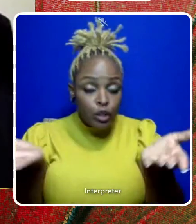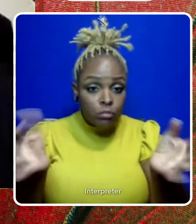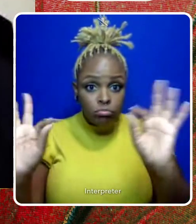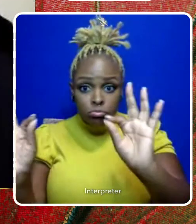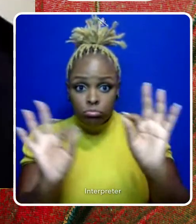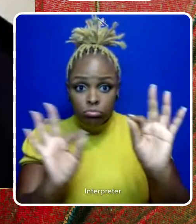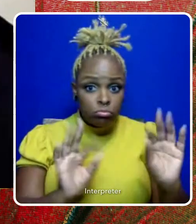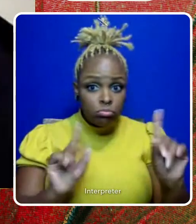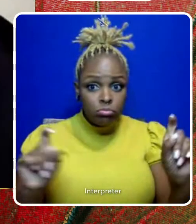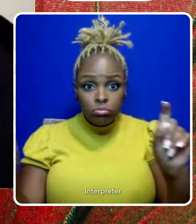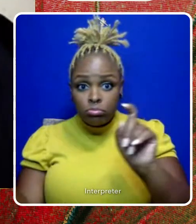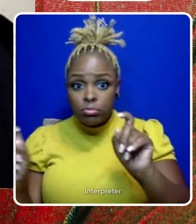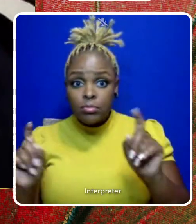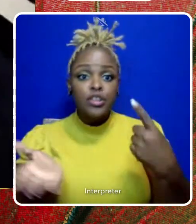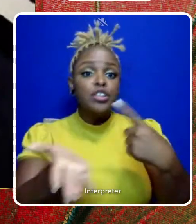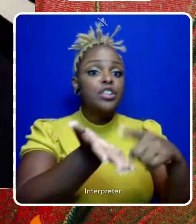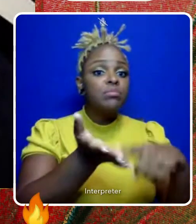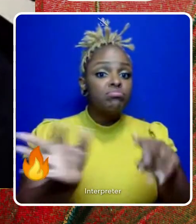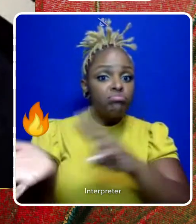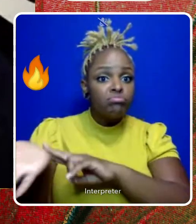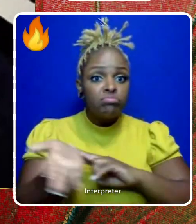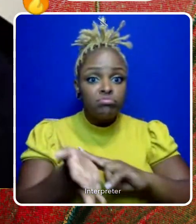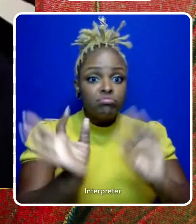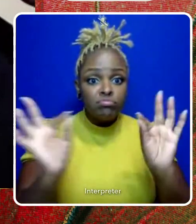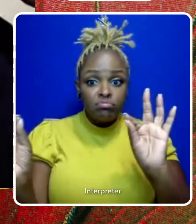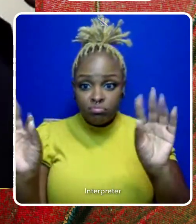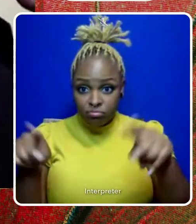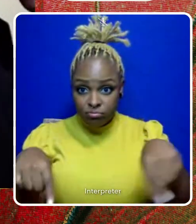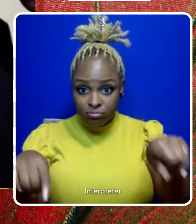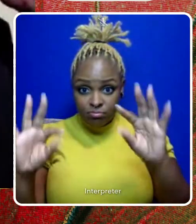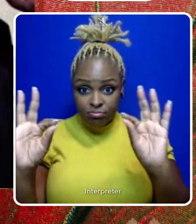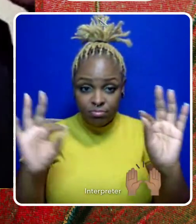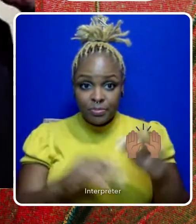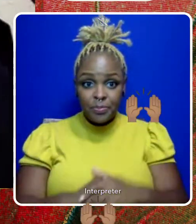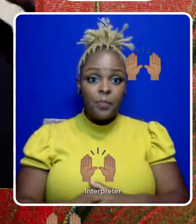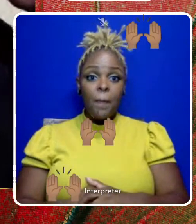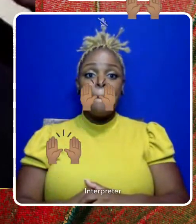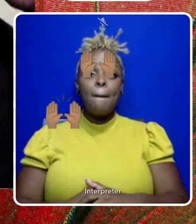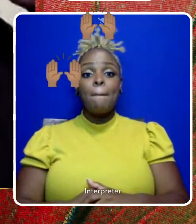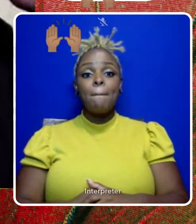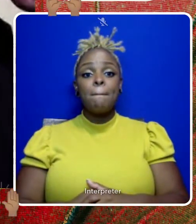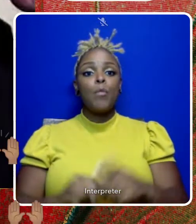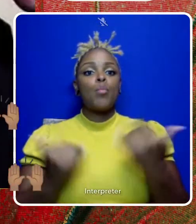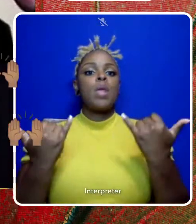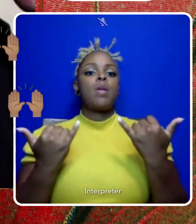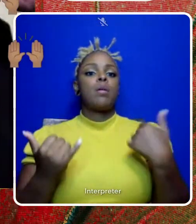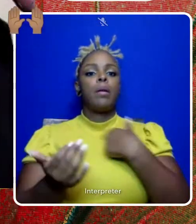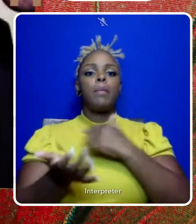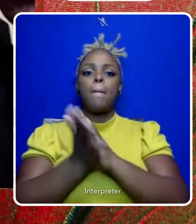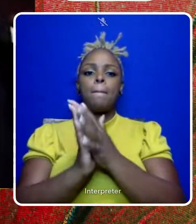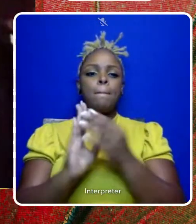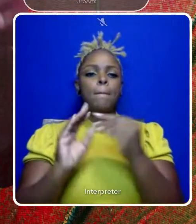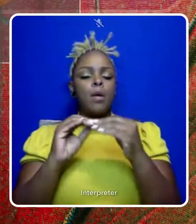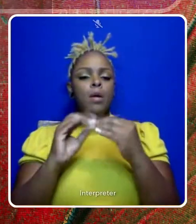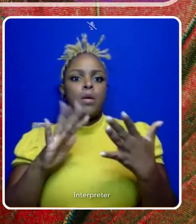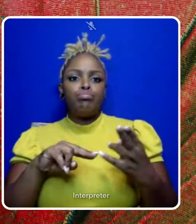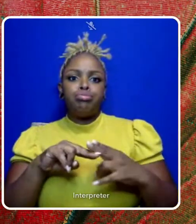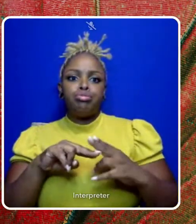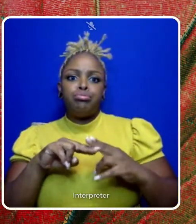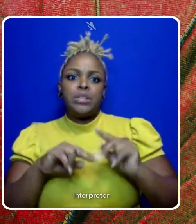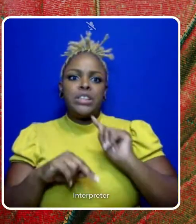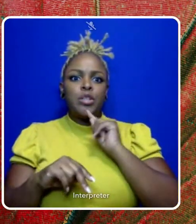judges, because right now it getting intense, and we need to know if the judges here, and if the